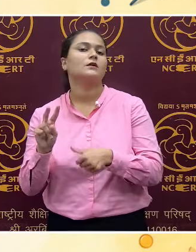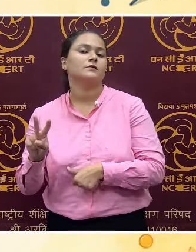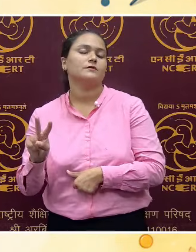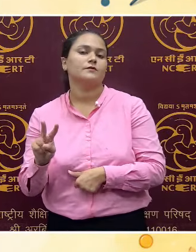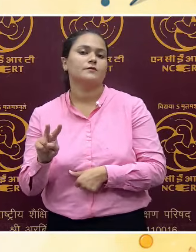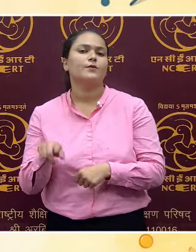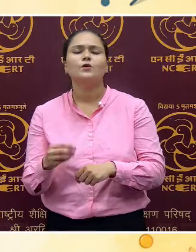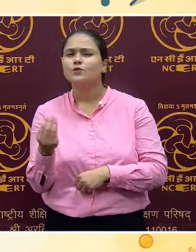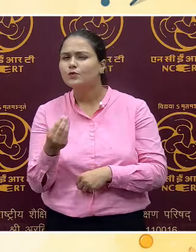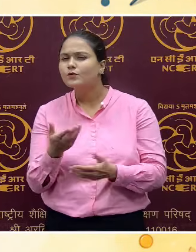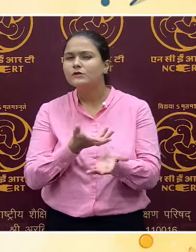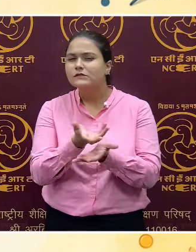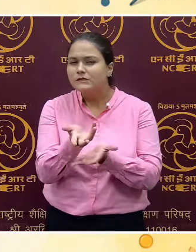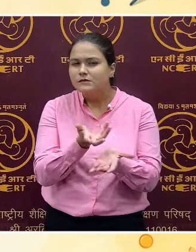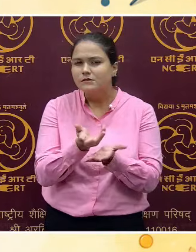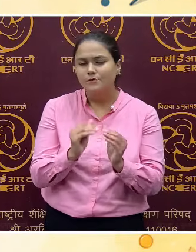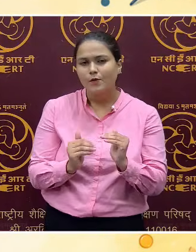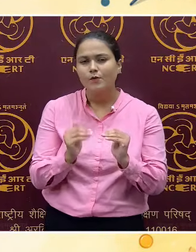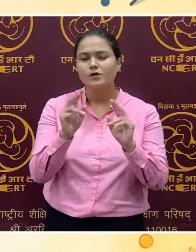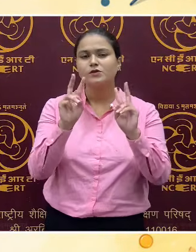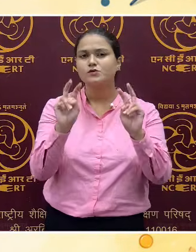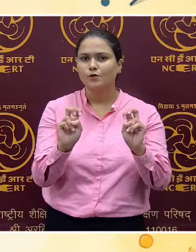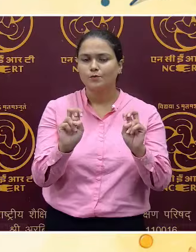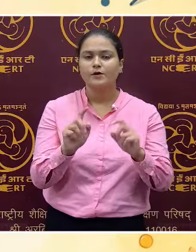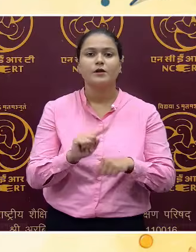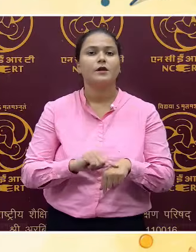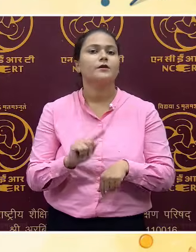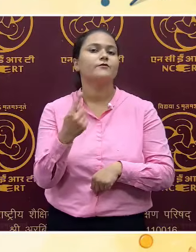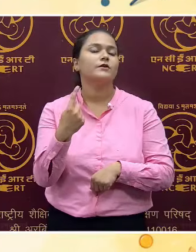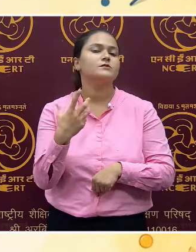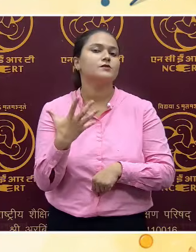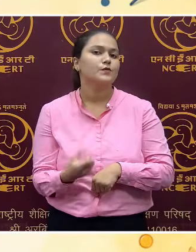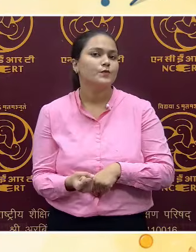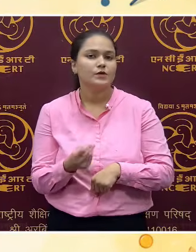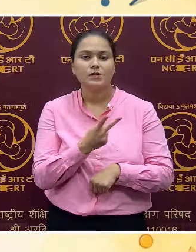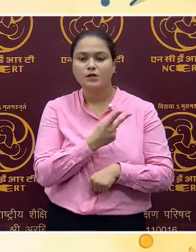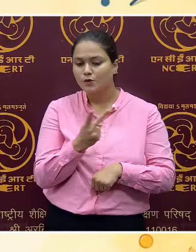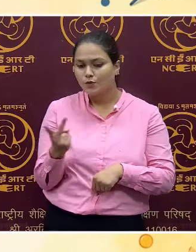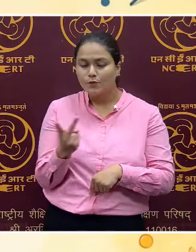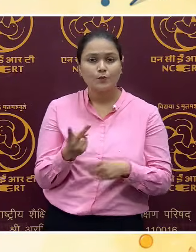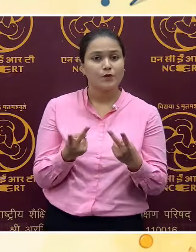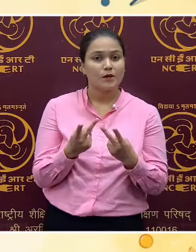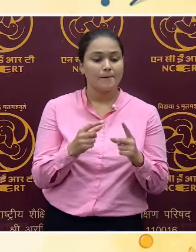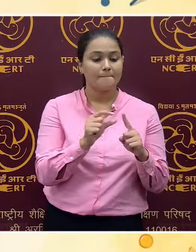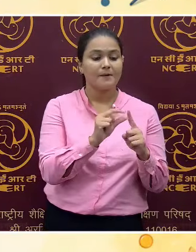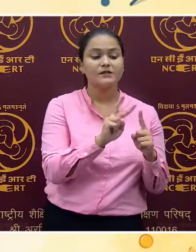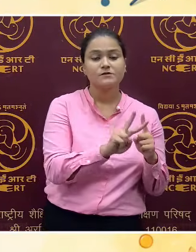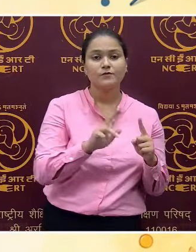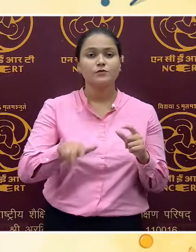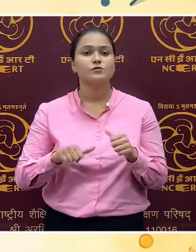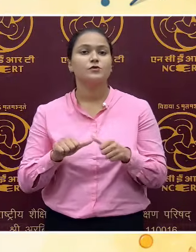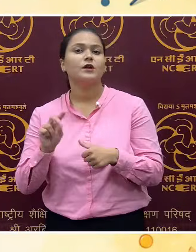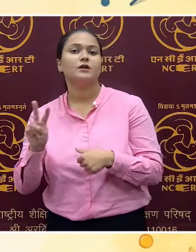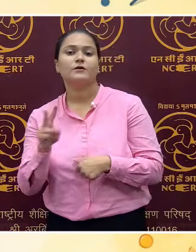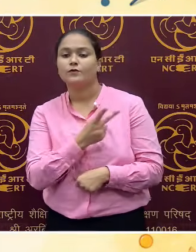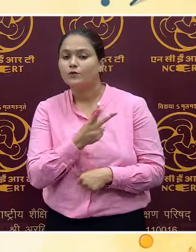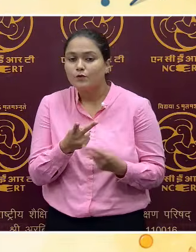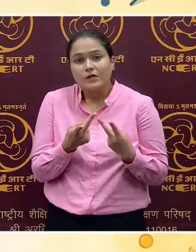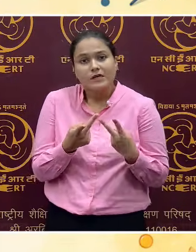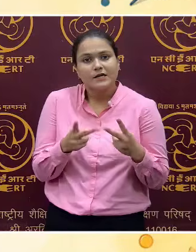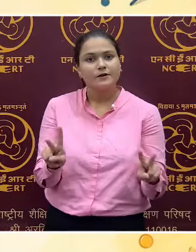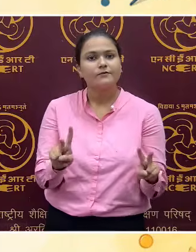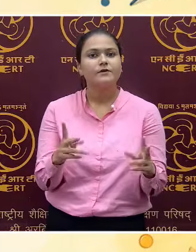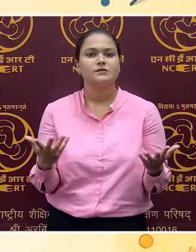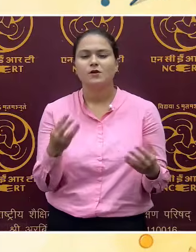a little bit about this topic? And firstly, what's the difference between a passive voice and an active voice, and